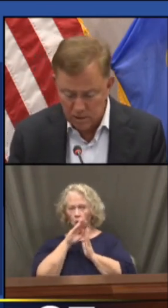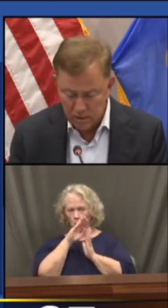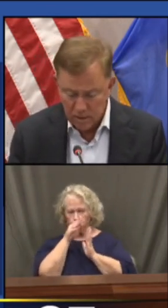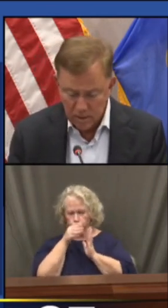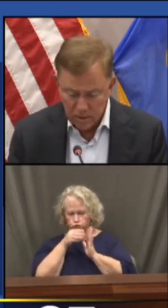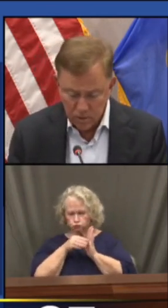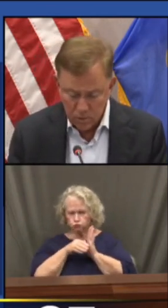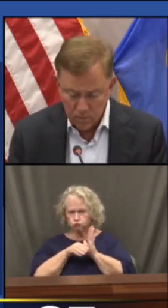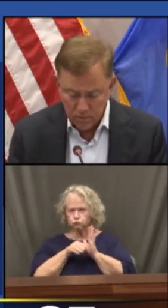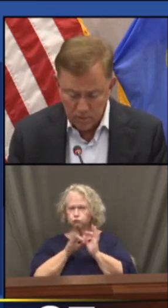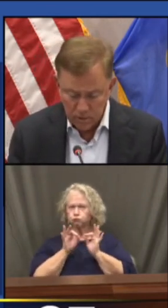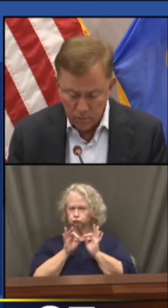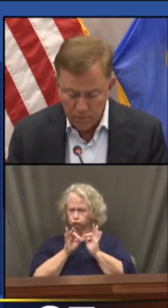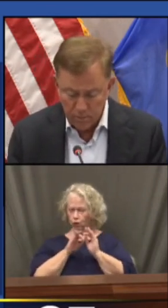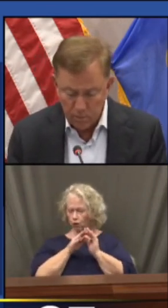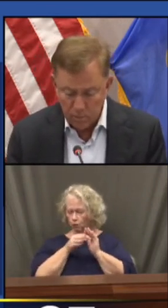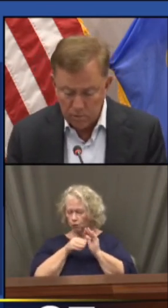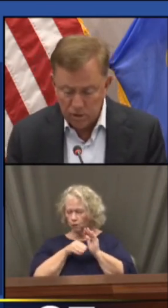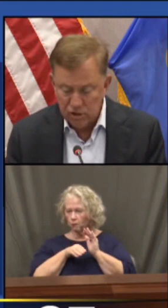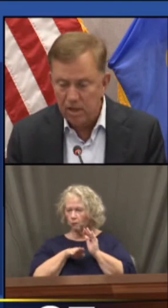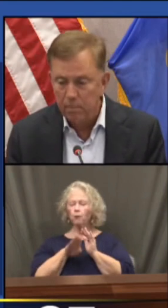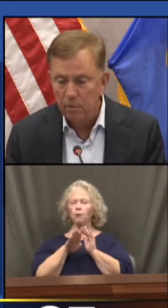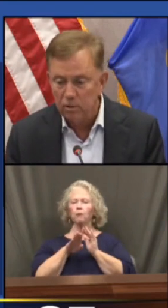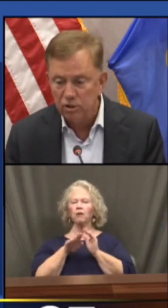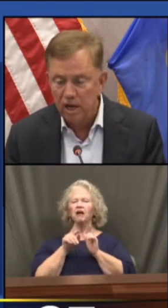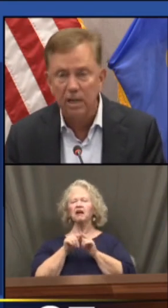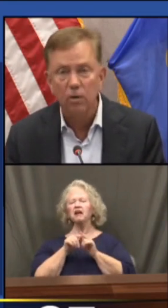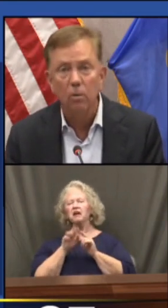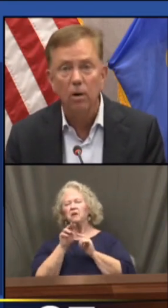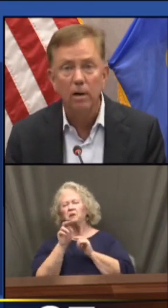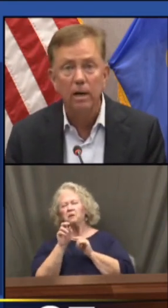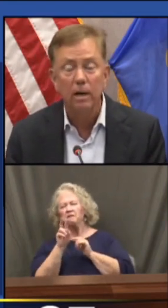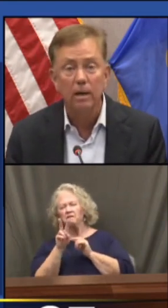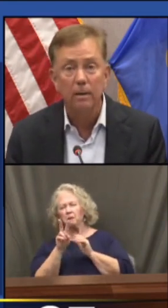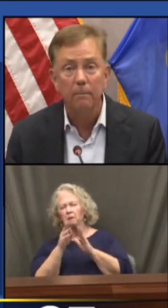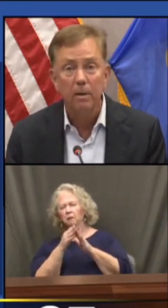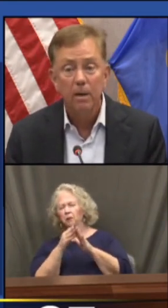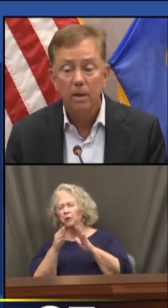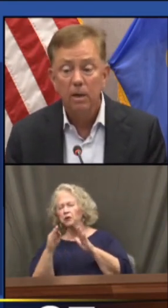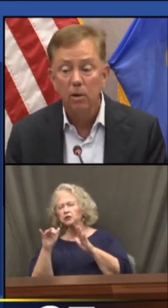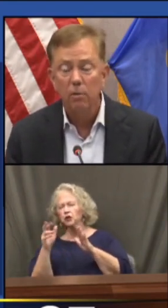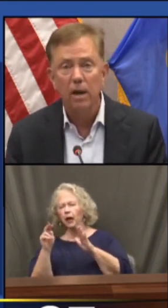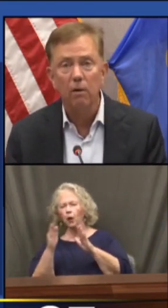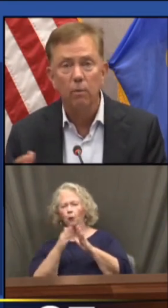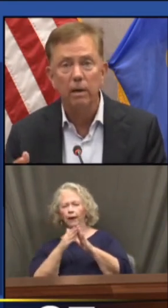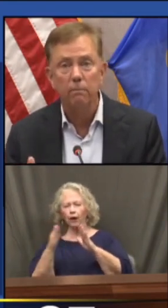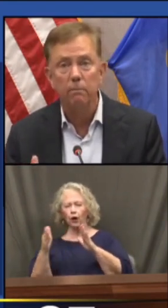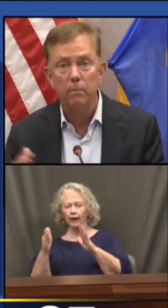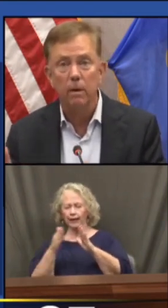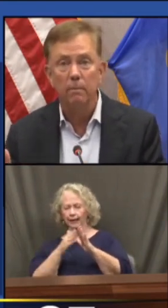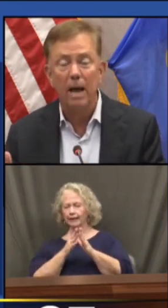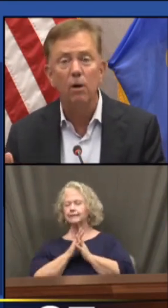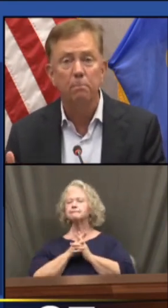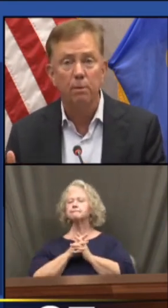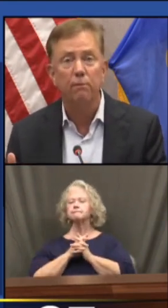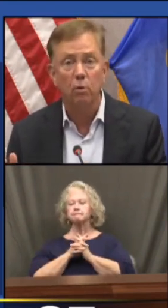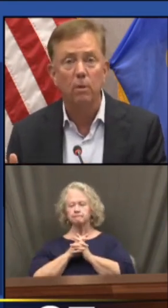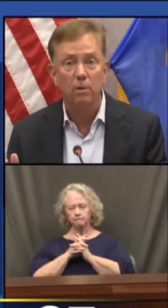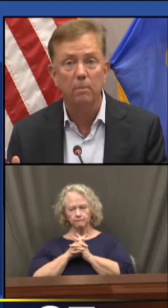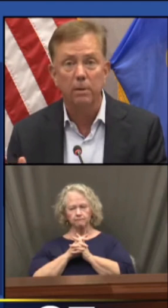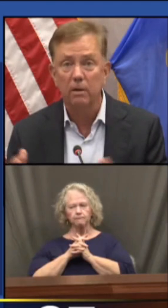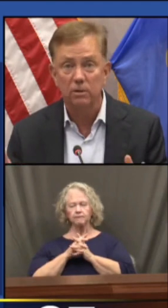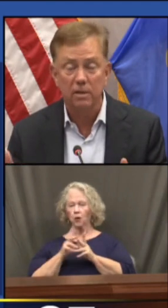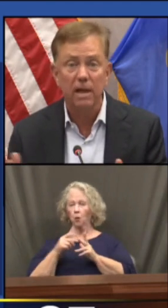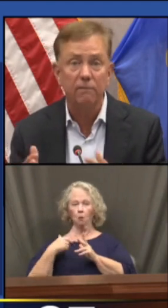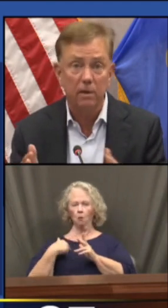was sort of November, December, January. There we